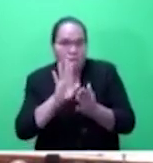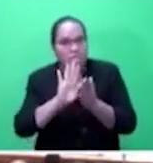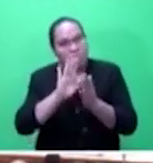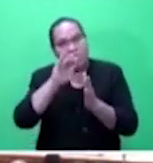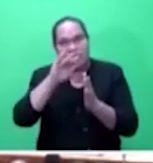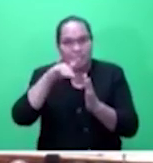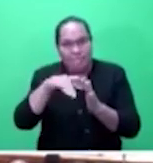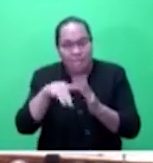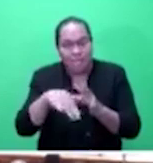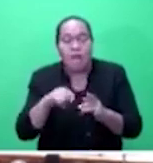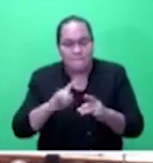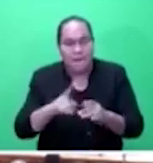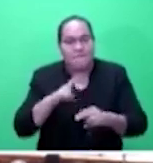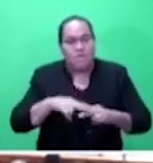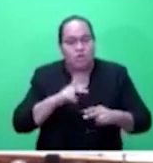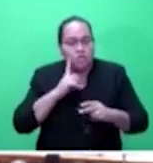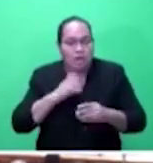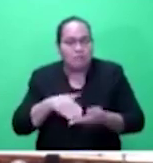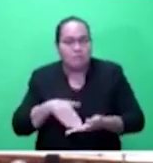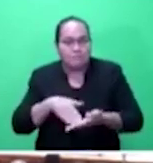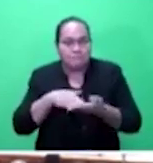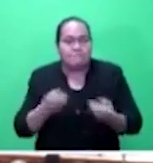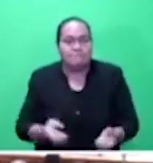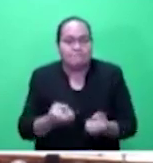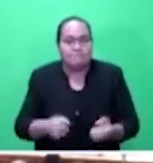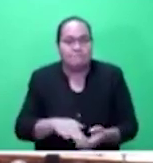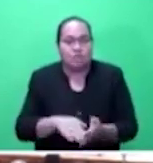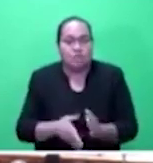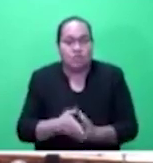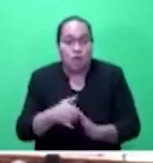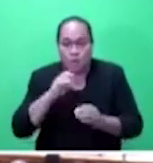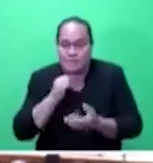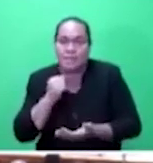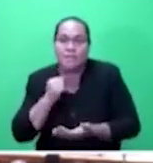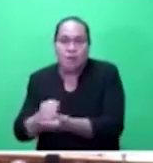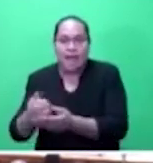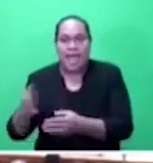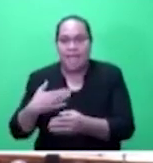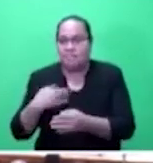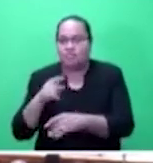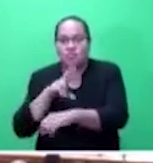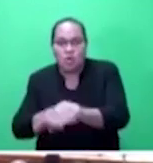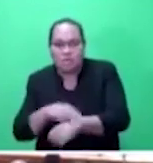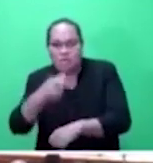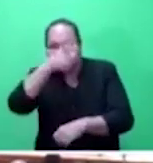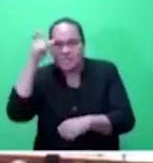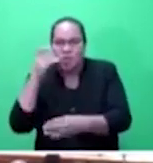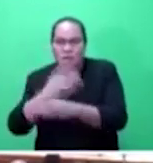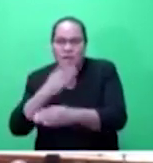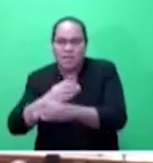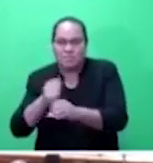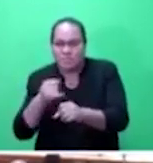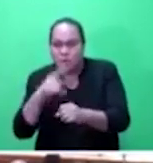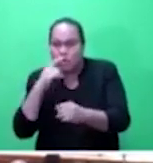projects, Fiji will be redirecting financial resources in support of our health workers on the front line of